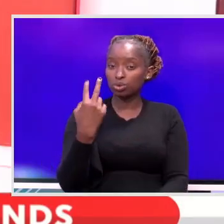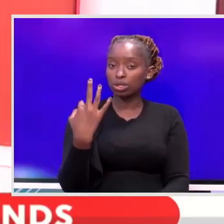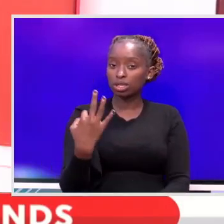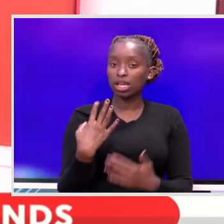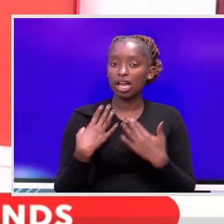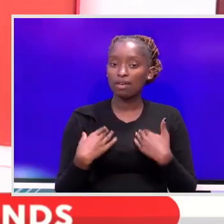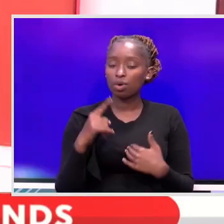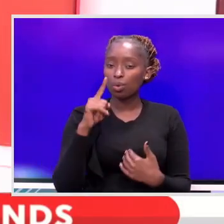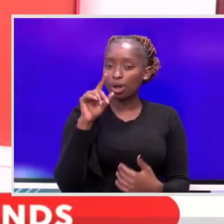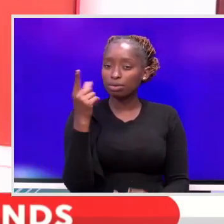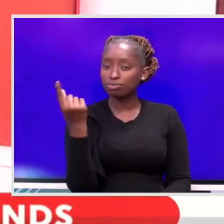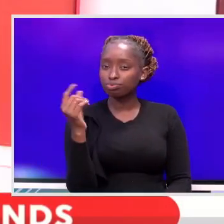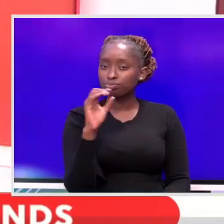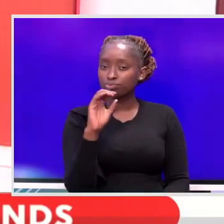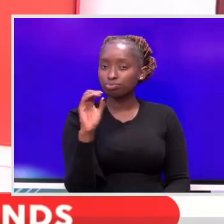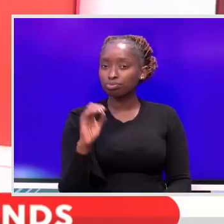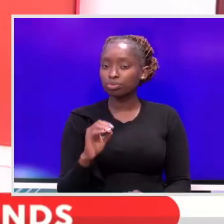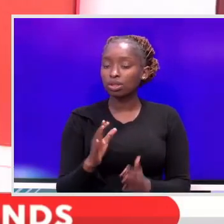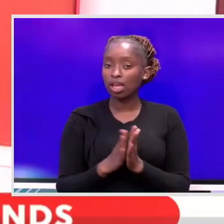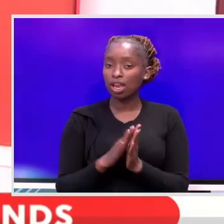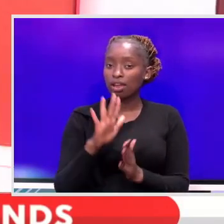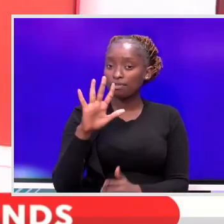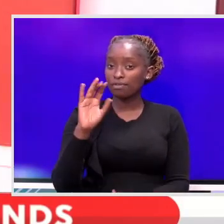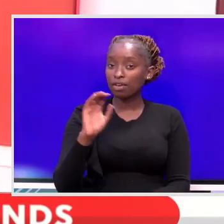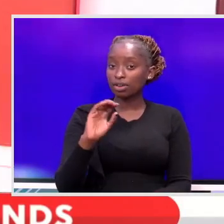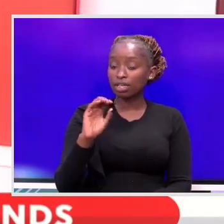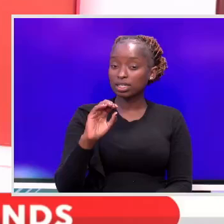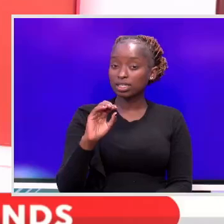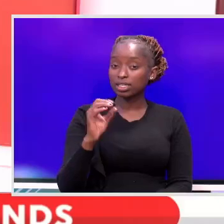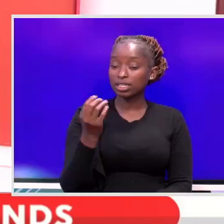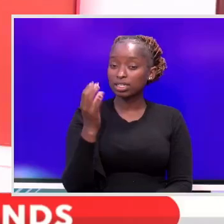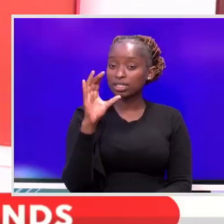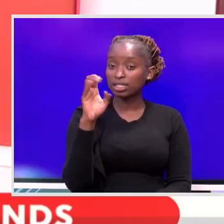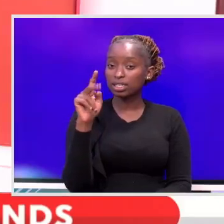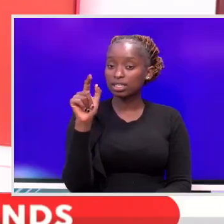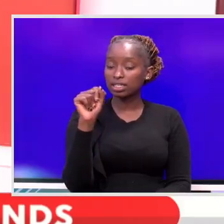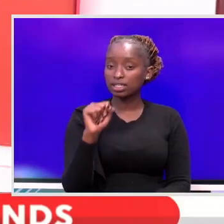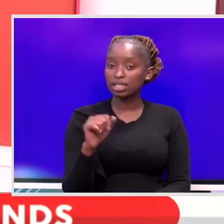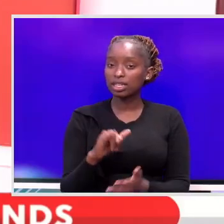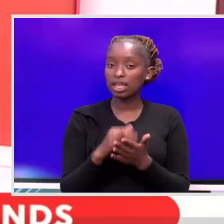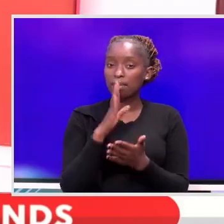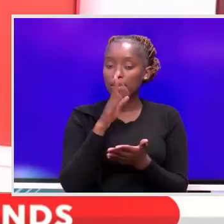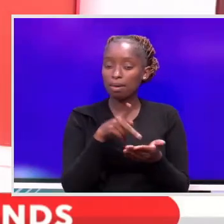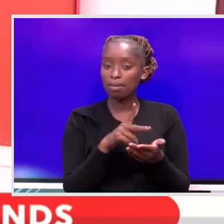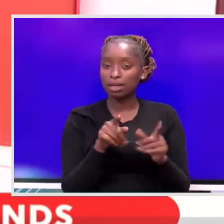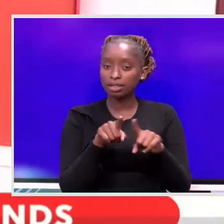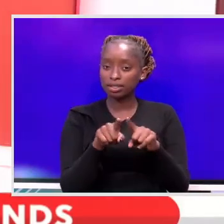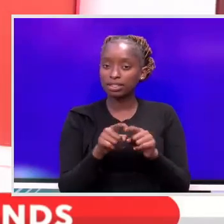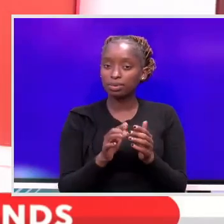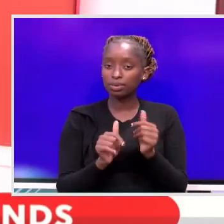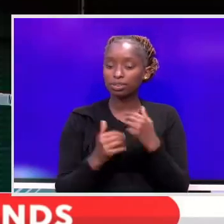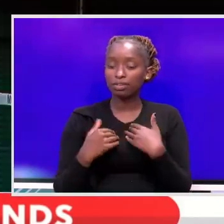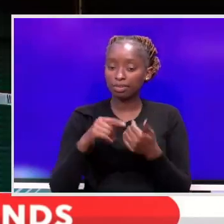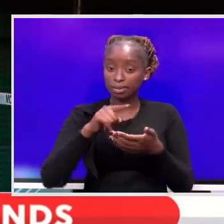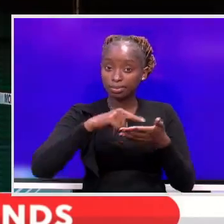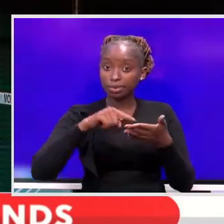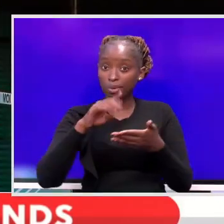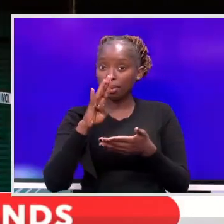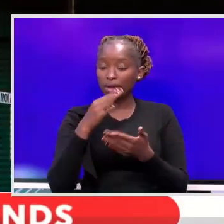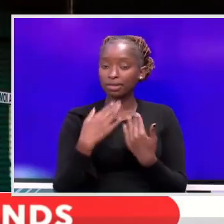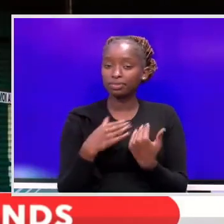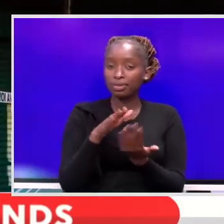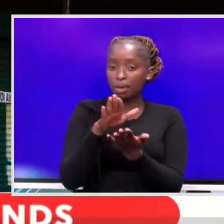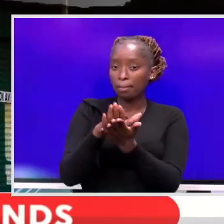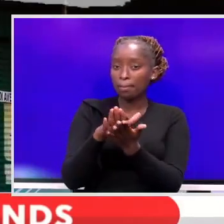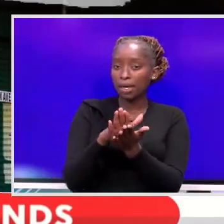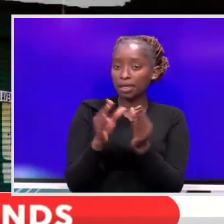1 shilling and 50 cents per share. The dividend payout, similar to the one paid in 2022, was approved by the bank's annual general